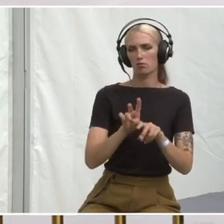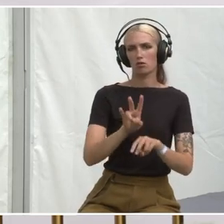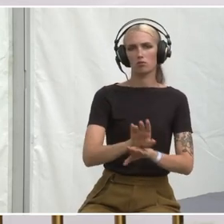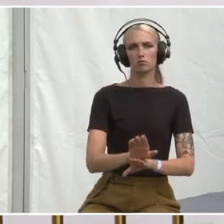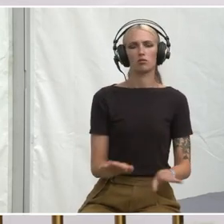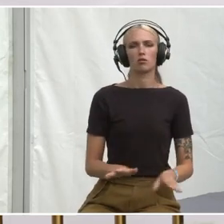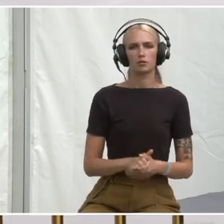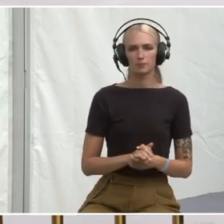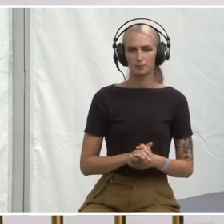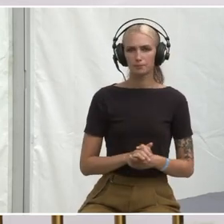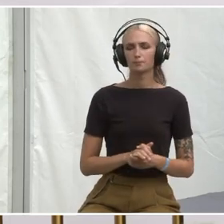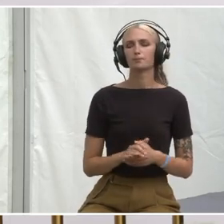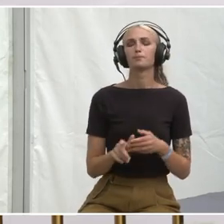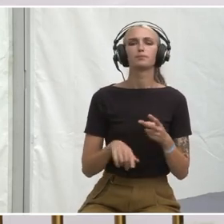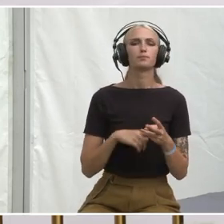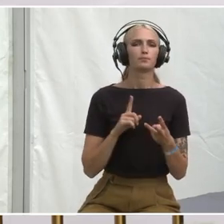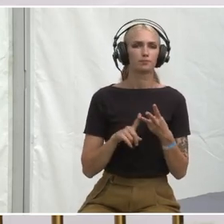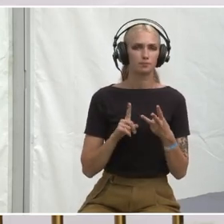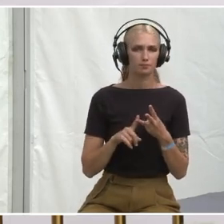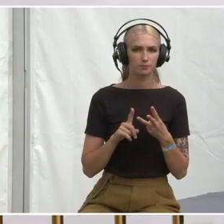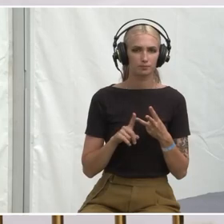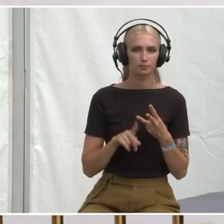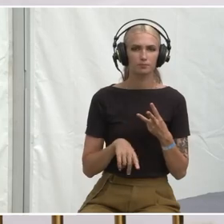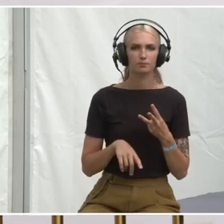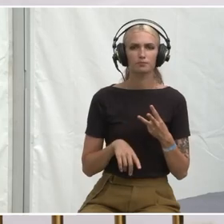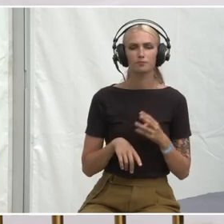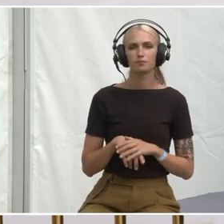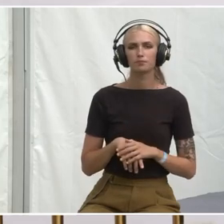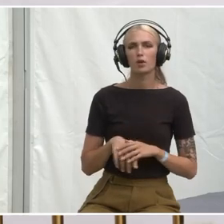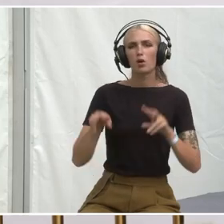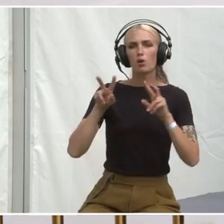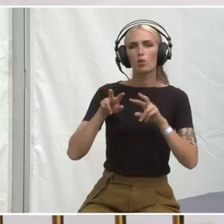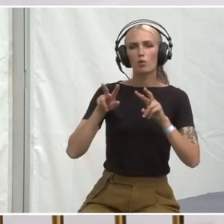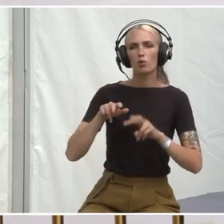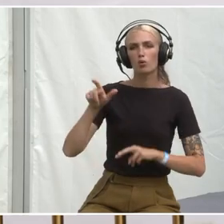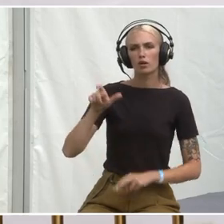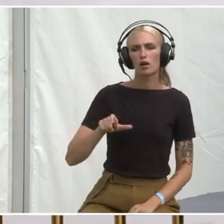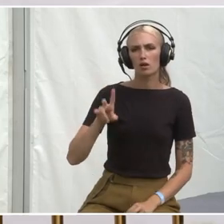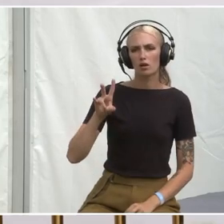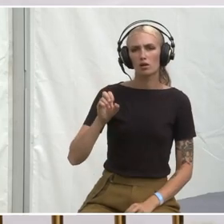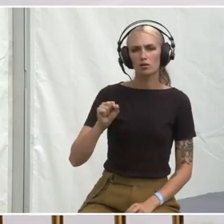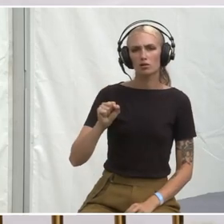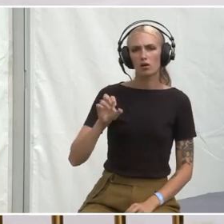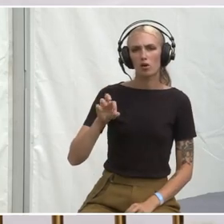she's pointing out, the researcher, her name is Naomi